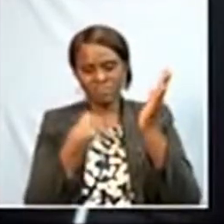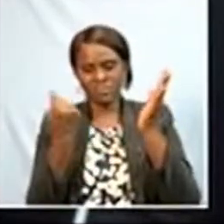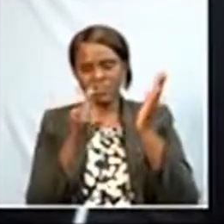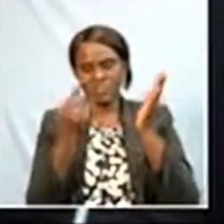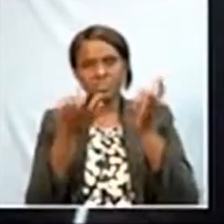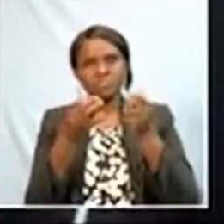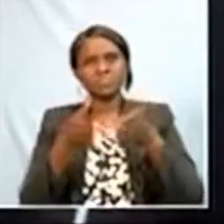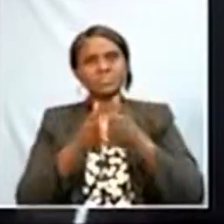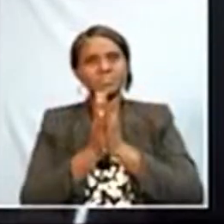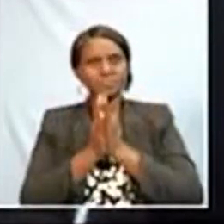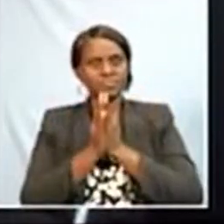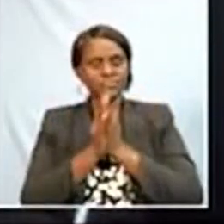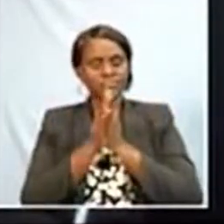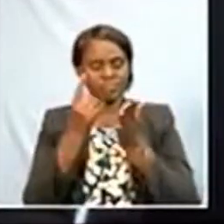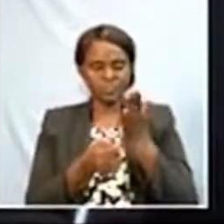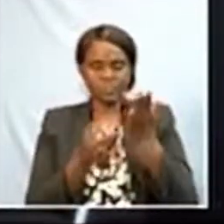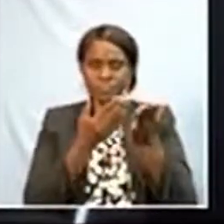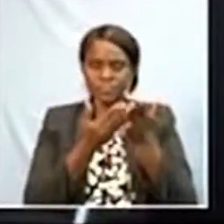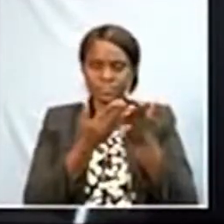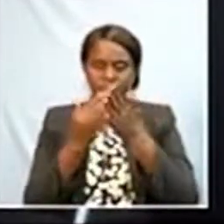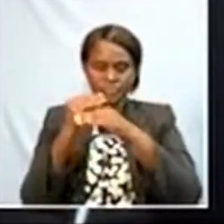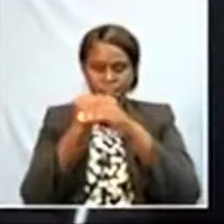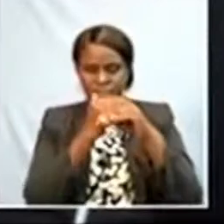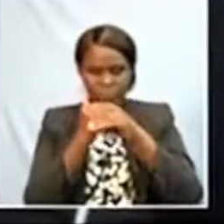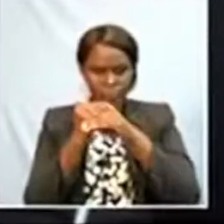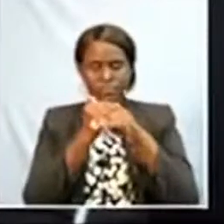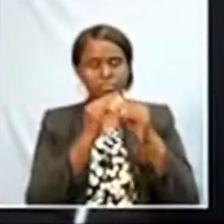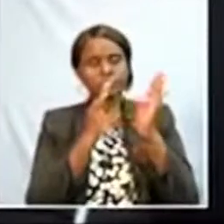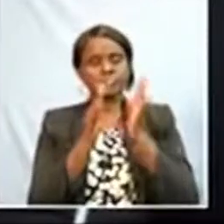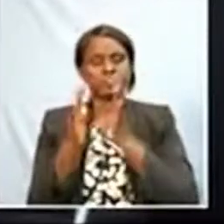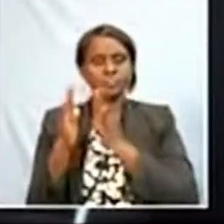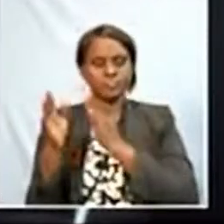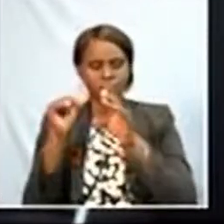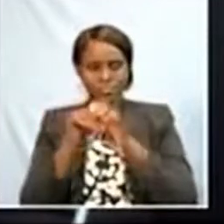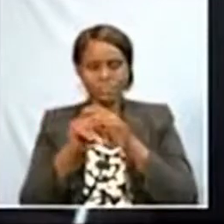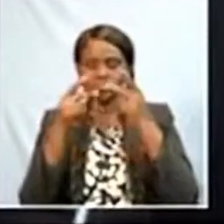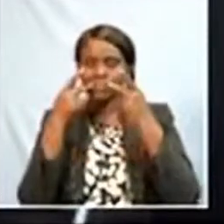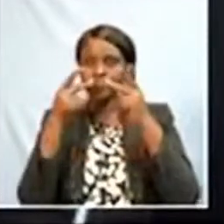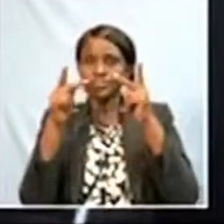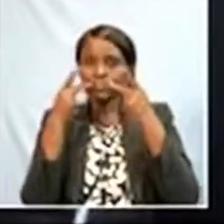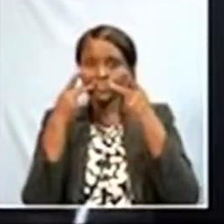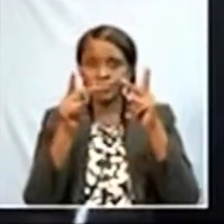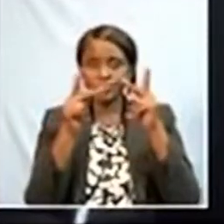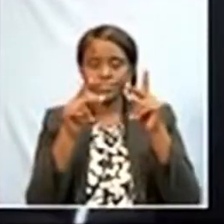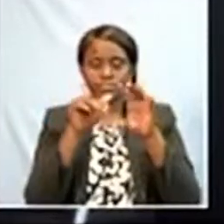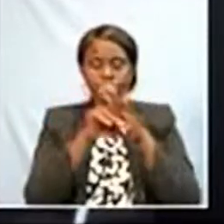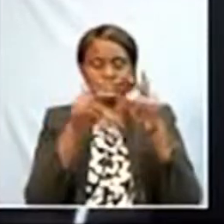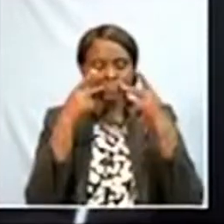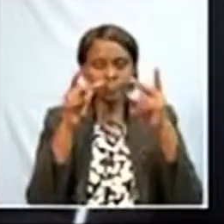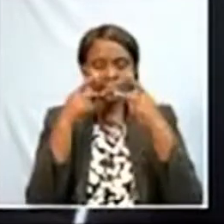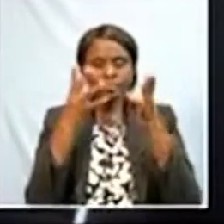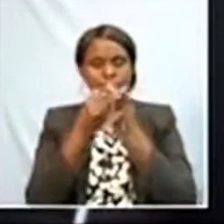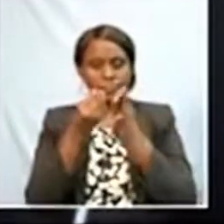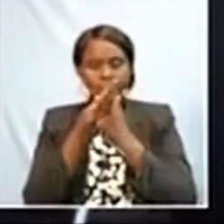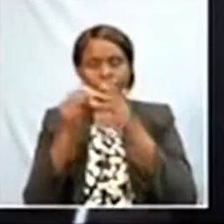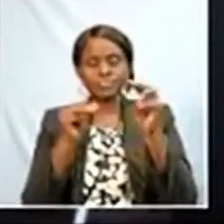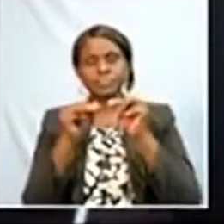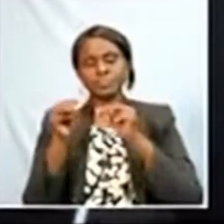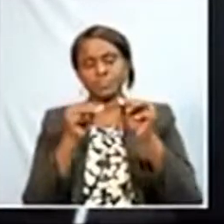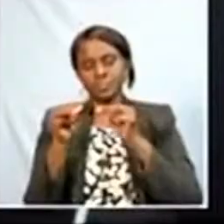ask, what is the standard measure in public finance